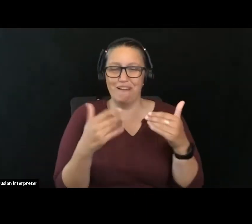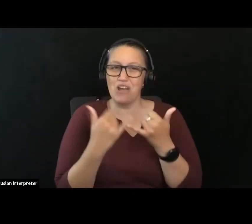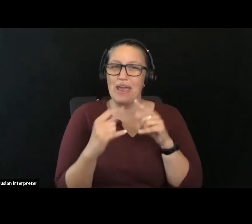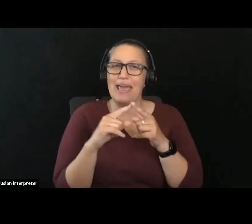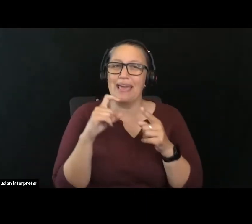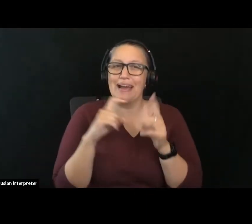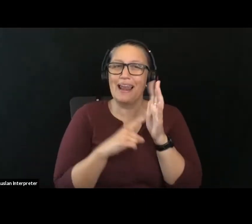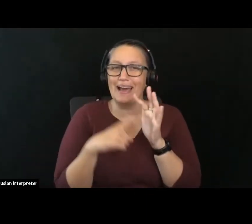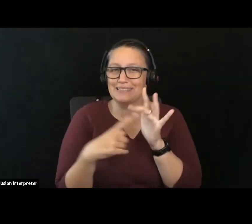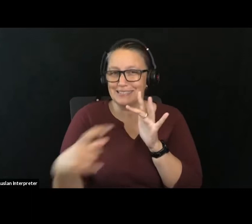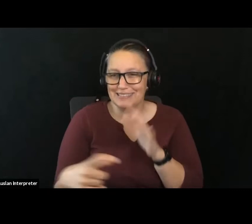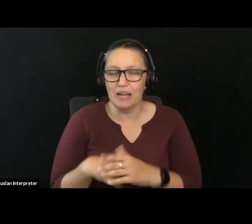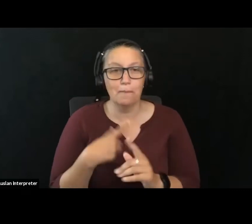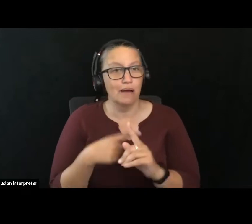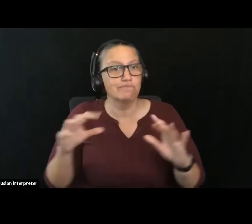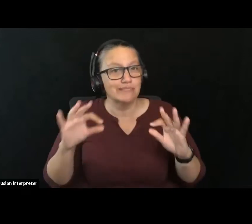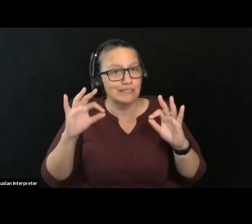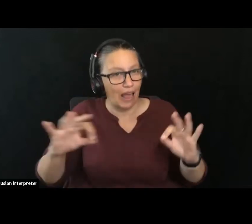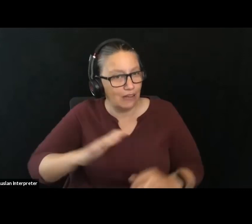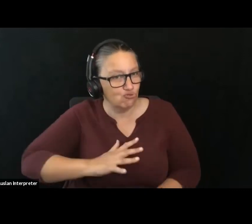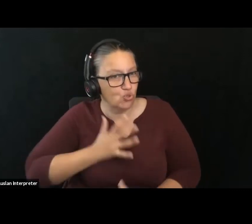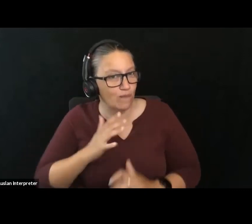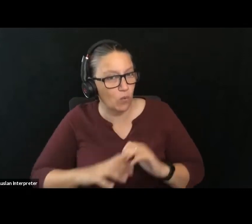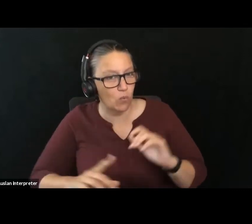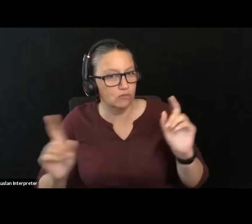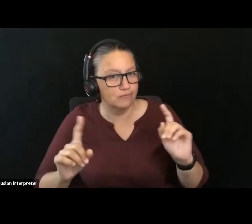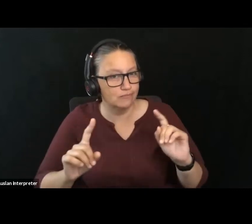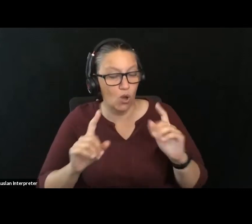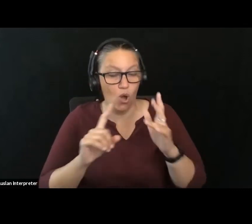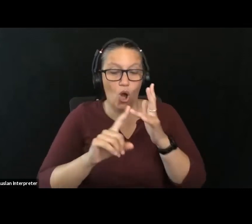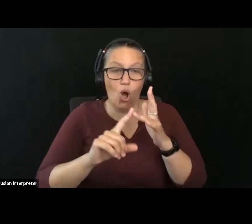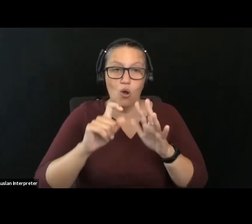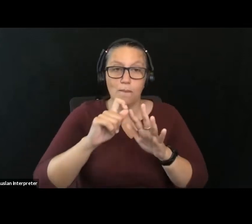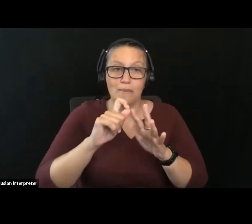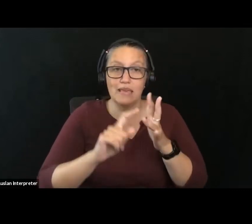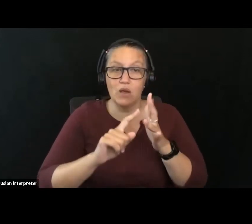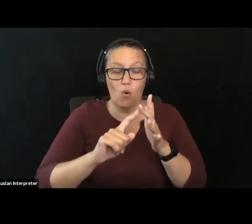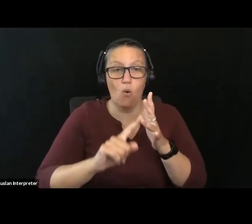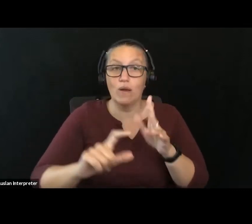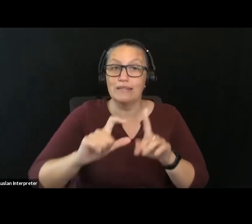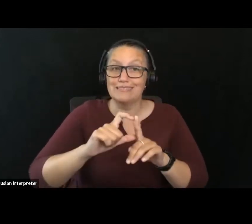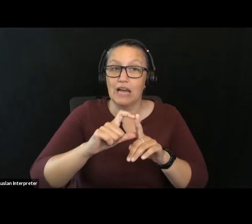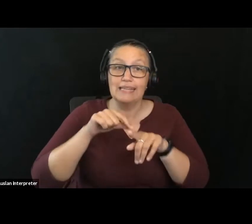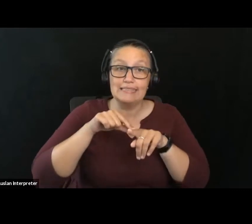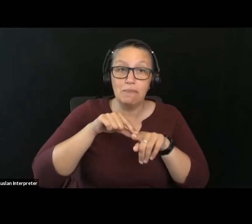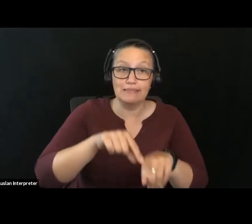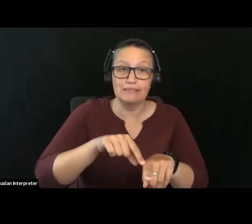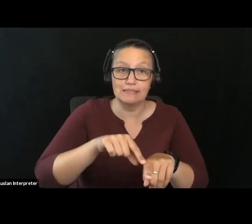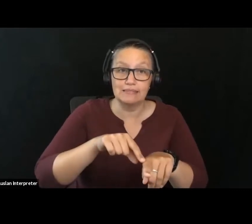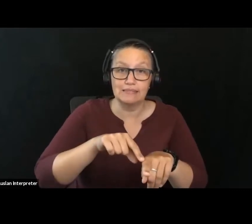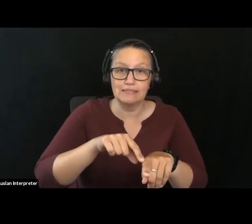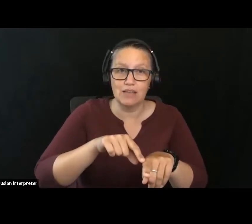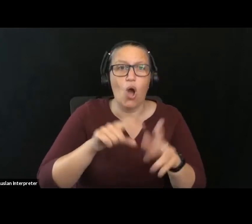has a particular interest in the business of opioid dependence in the context of the US